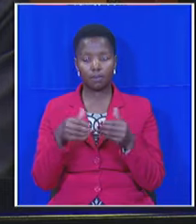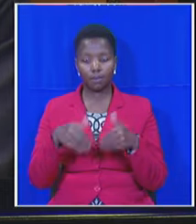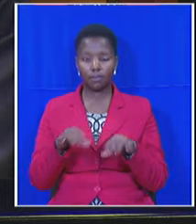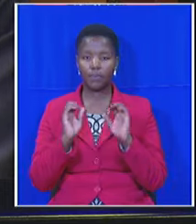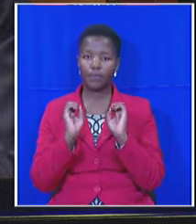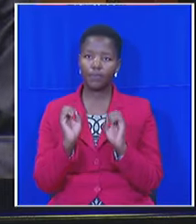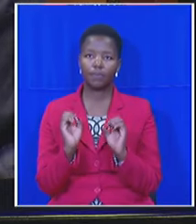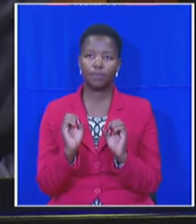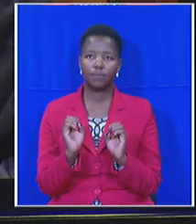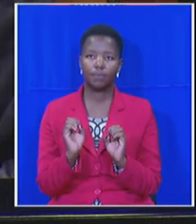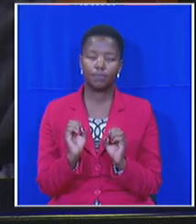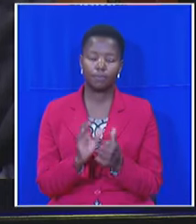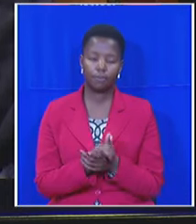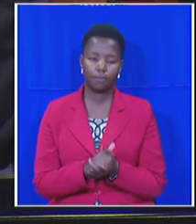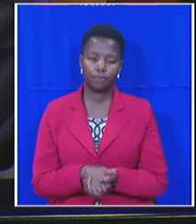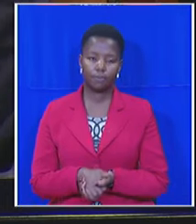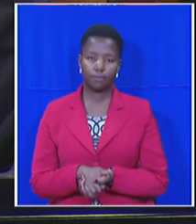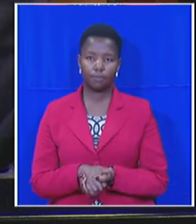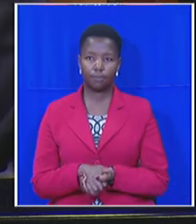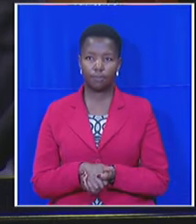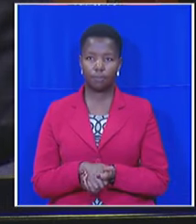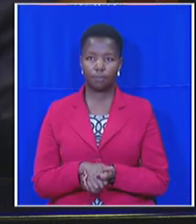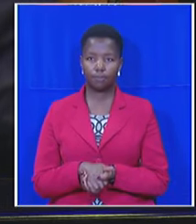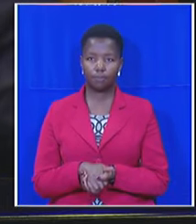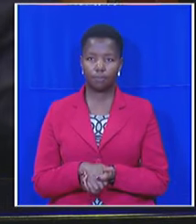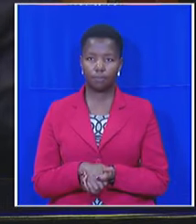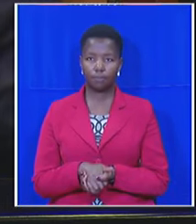and the vote is accordingly agreed to.